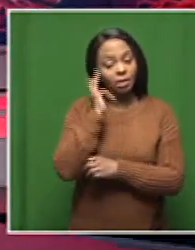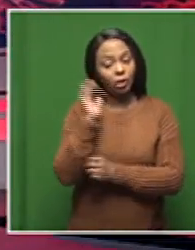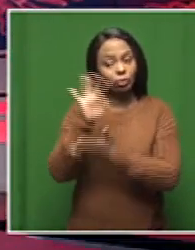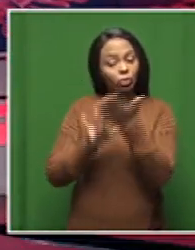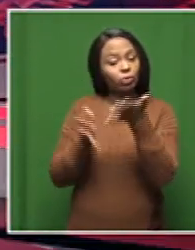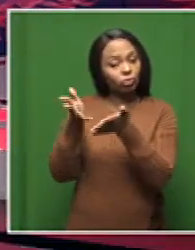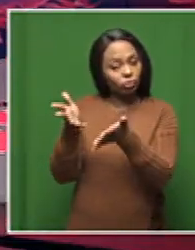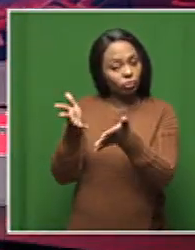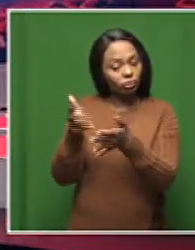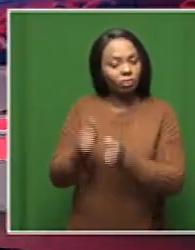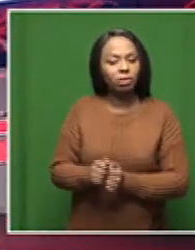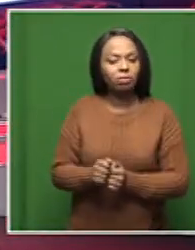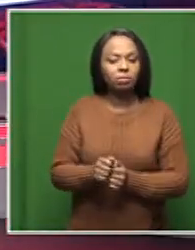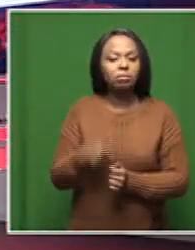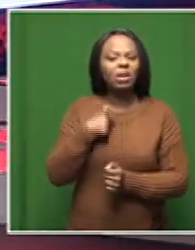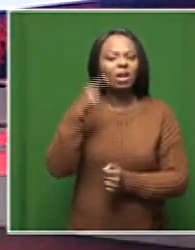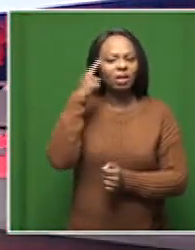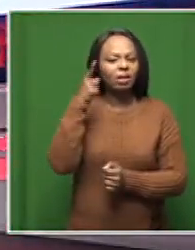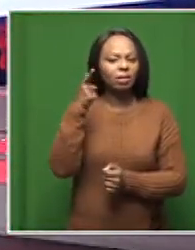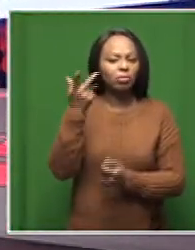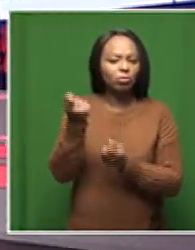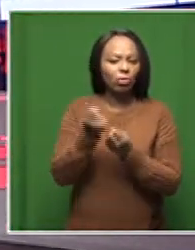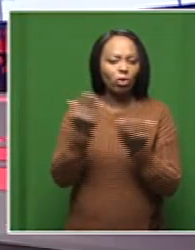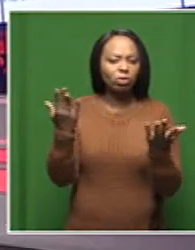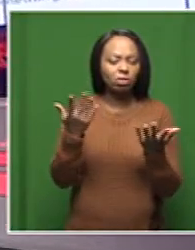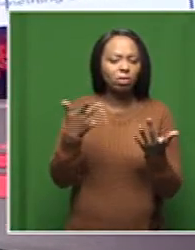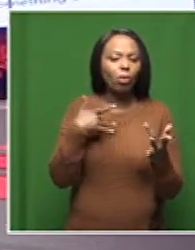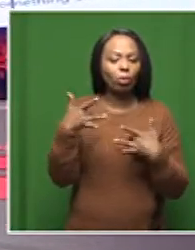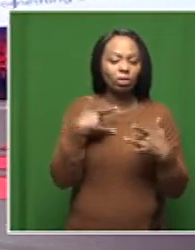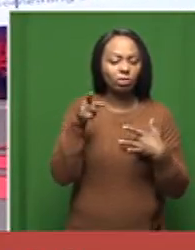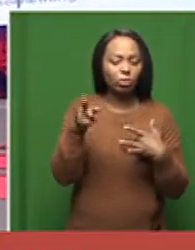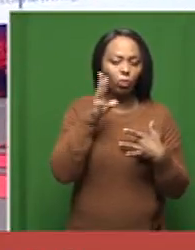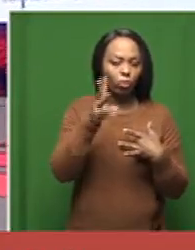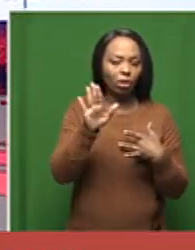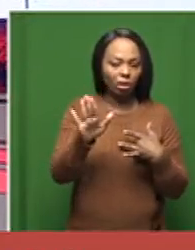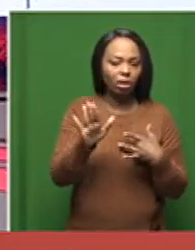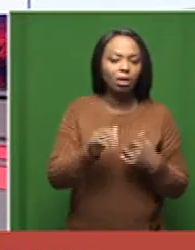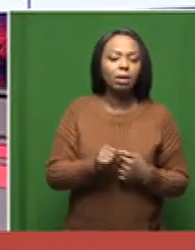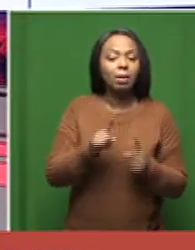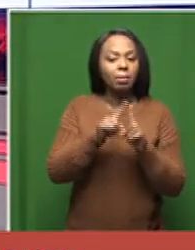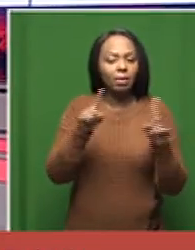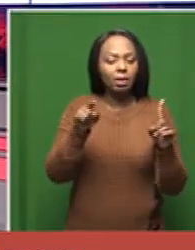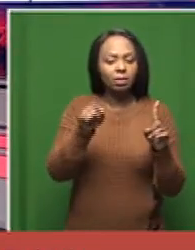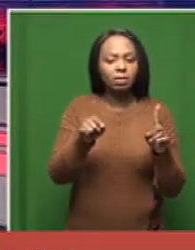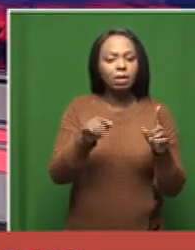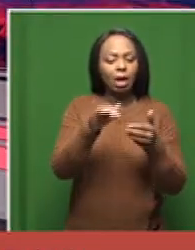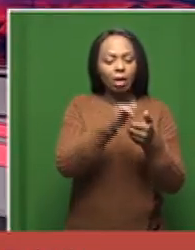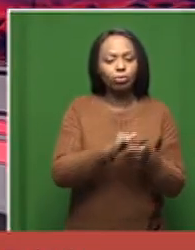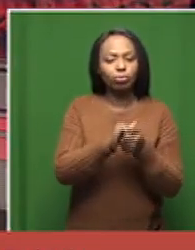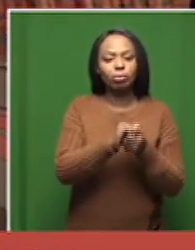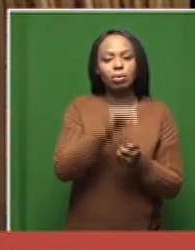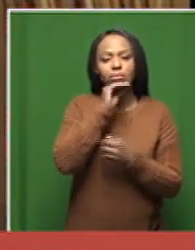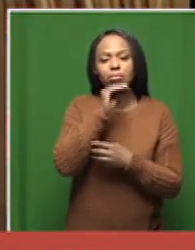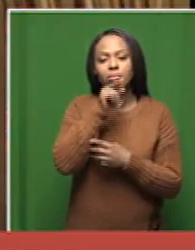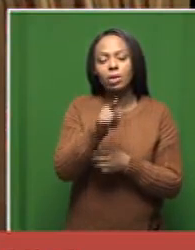Yeah, I think we're going to hear quite a few of these stories. I think the important thing to note is that association doesn't always mean